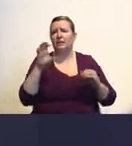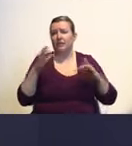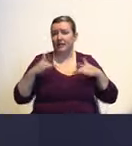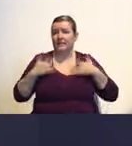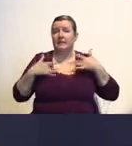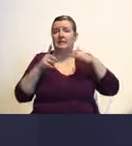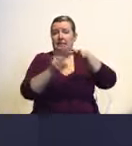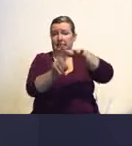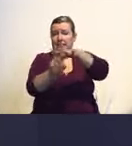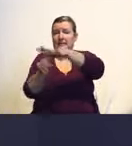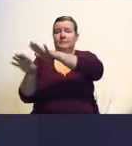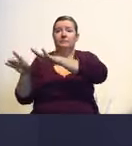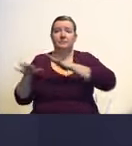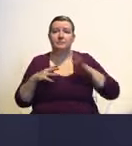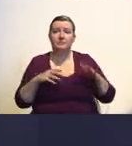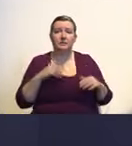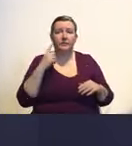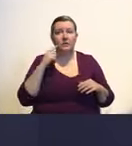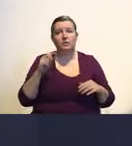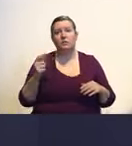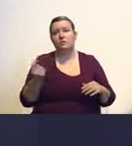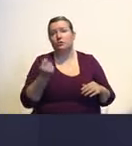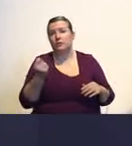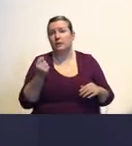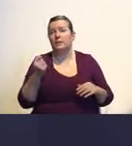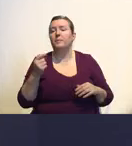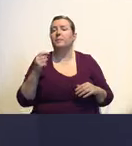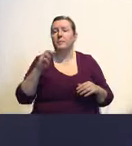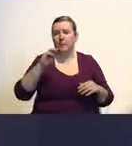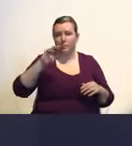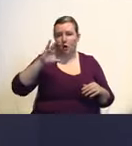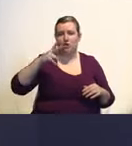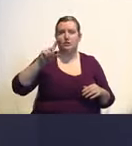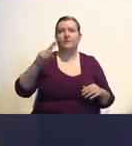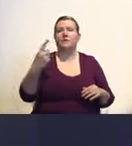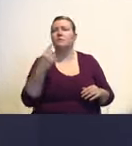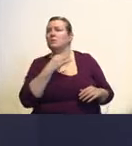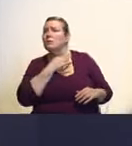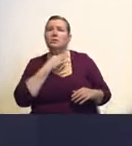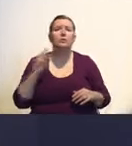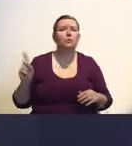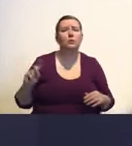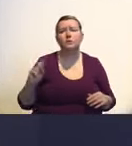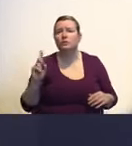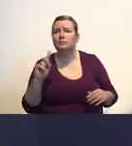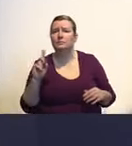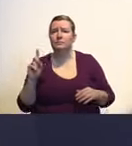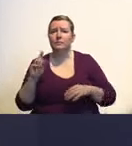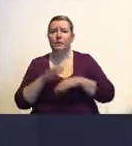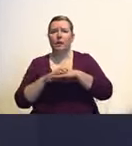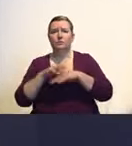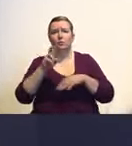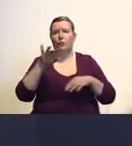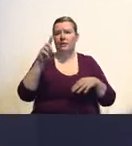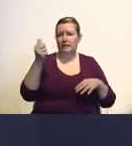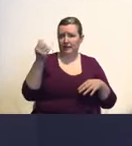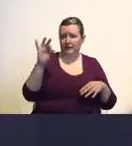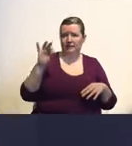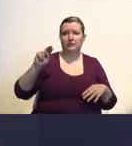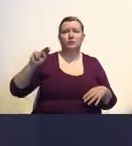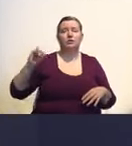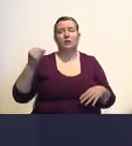through Tuesday, March 1st. To find a location near you, go to